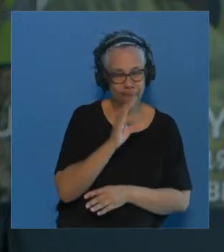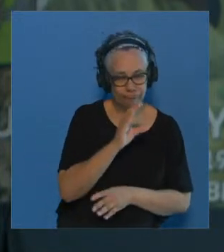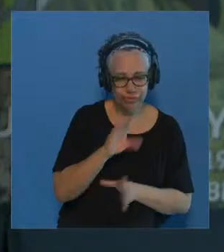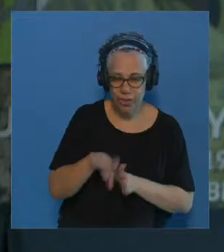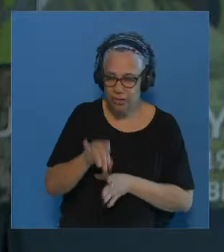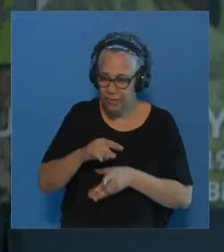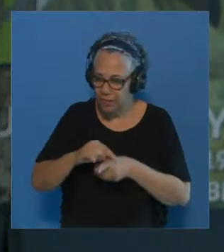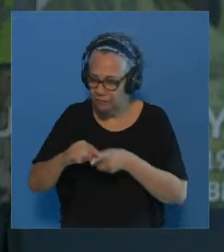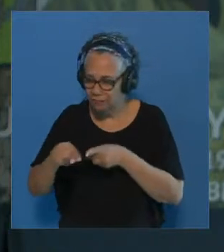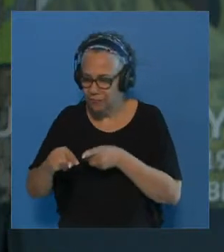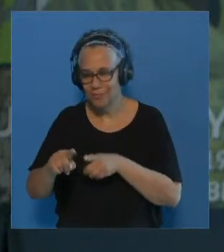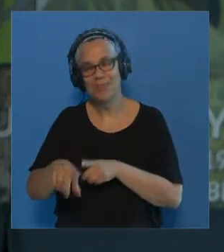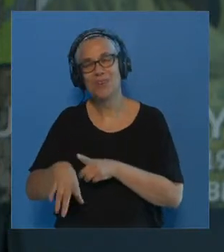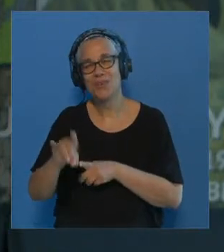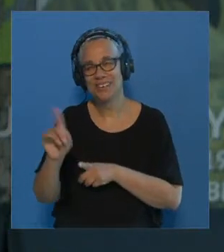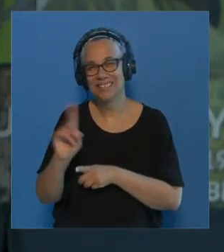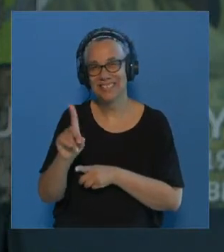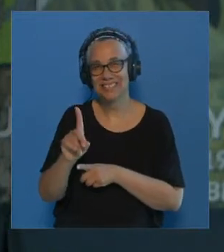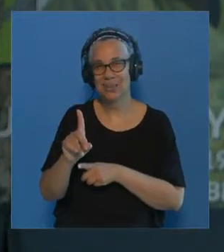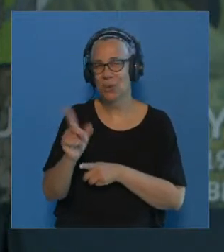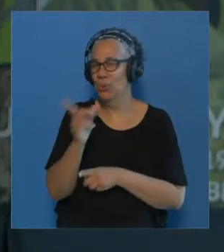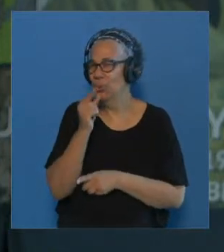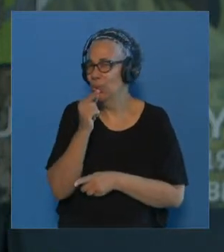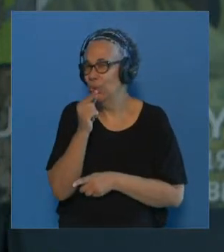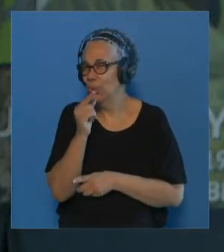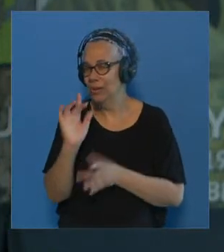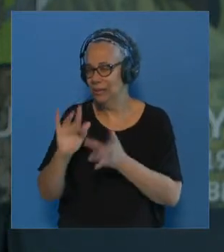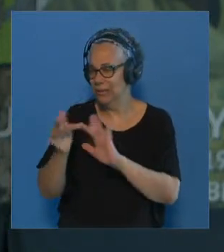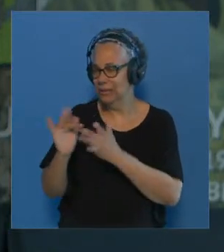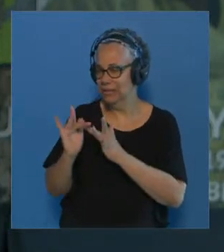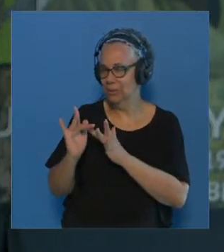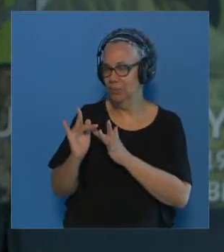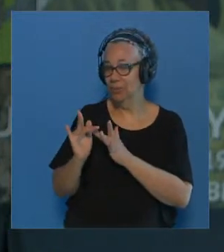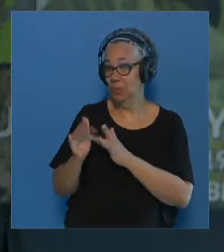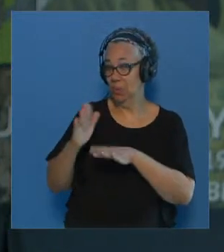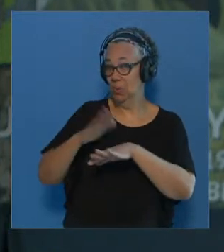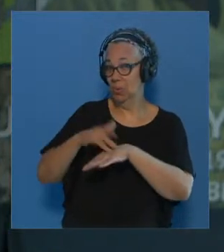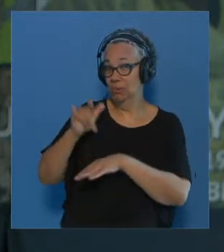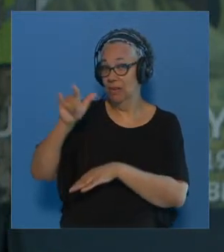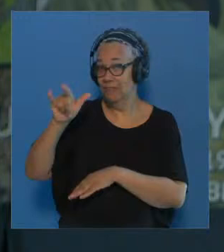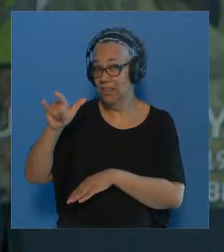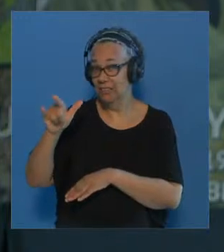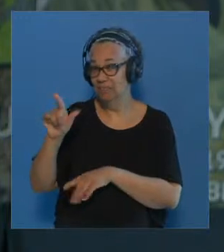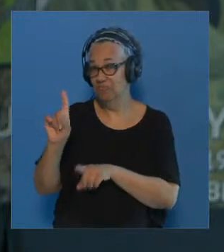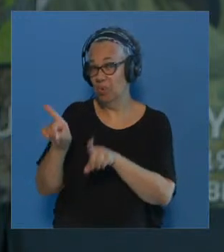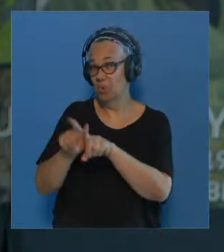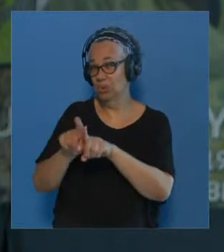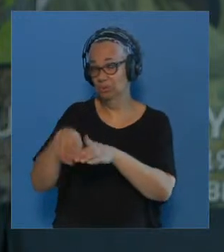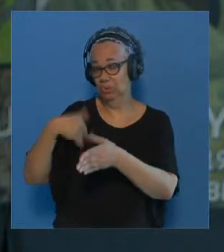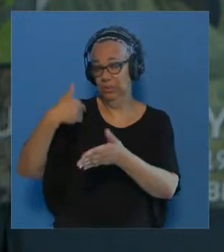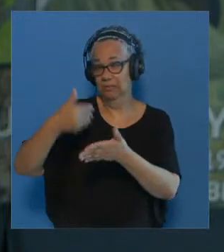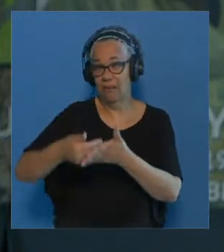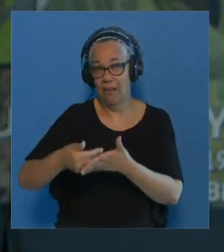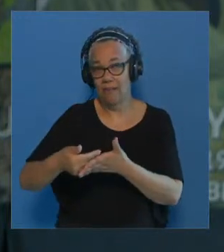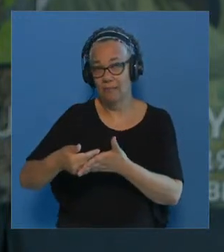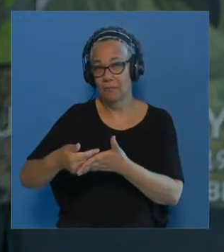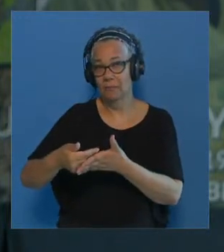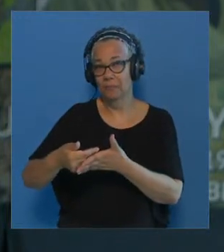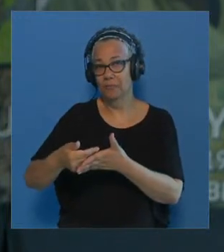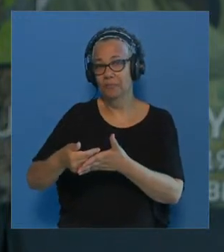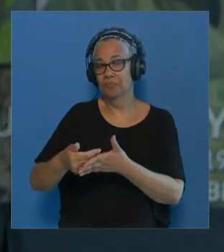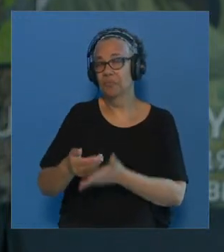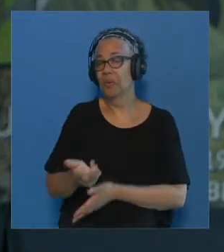to determine who they may have had close contact with, both on the flight and upon being landed. Those